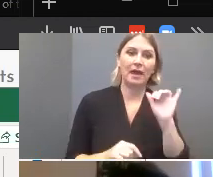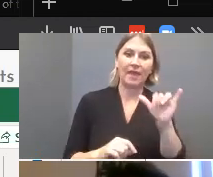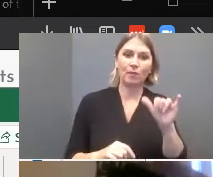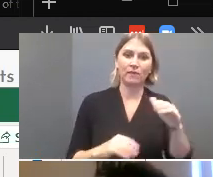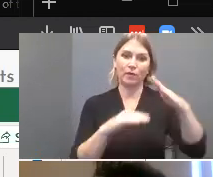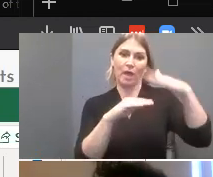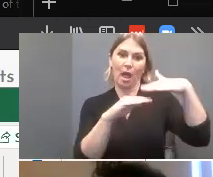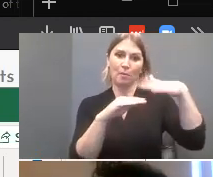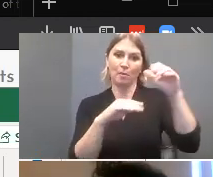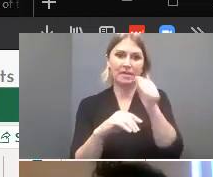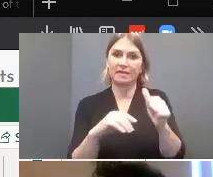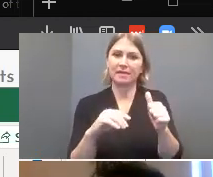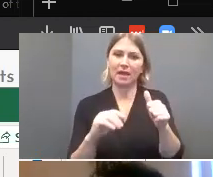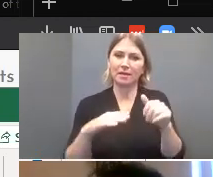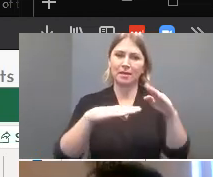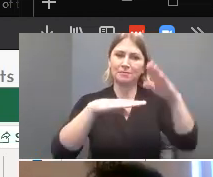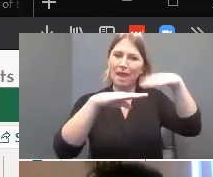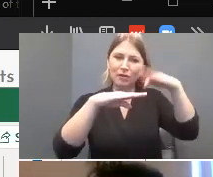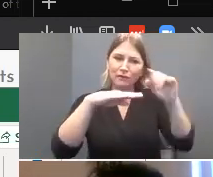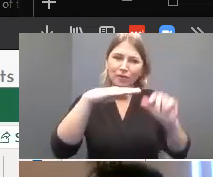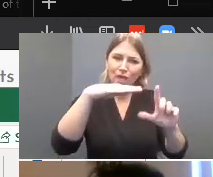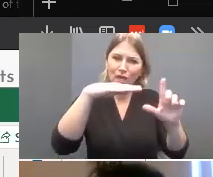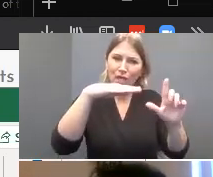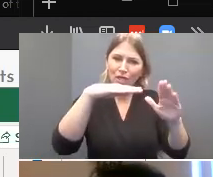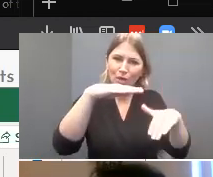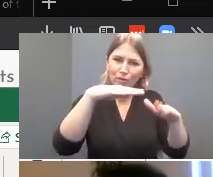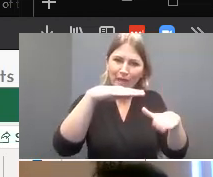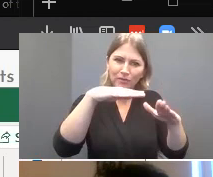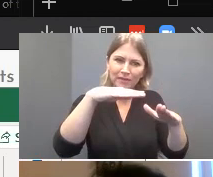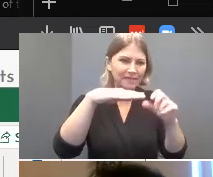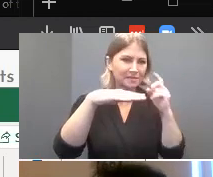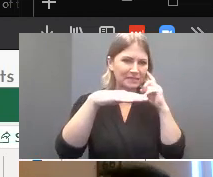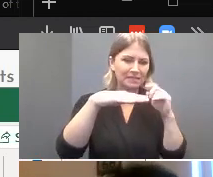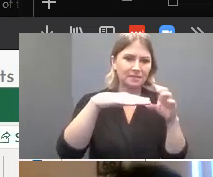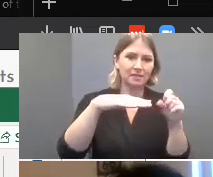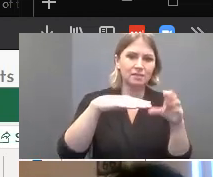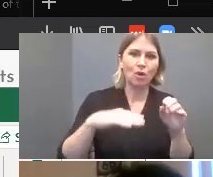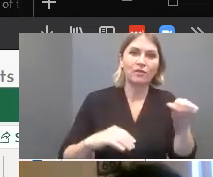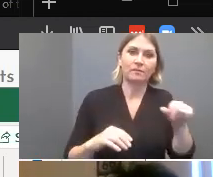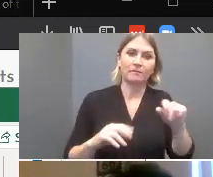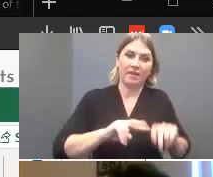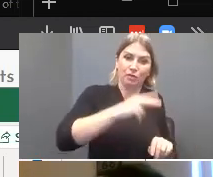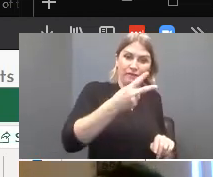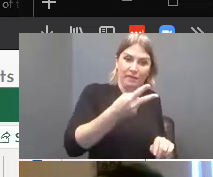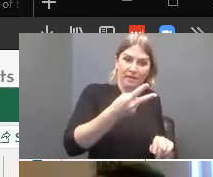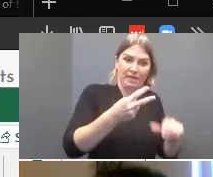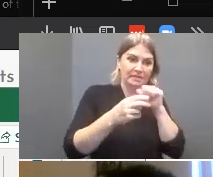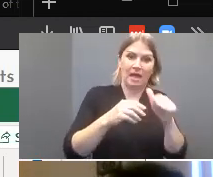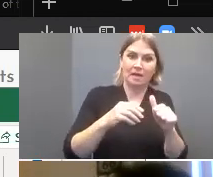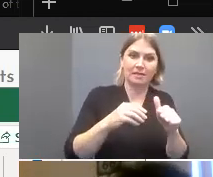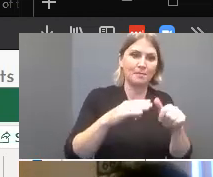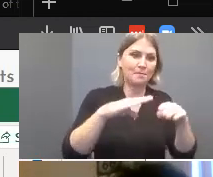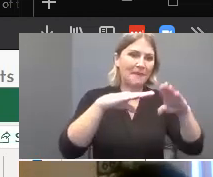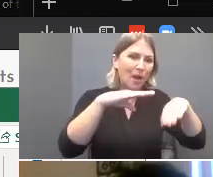it is not bounded in the lower bound with big omega. Similarly, the other way around, it is not bounded by theta of